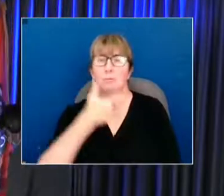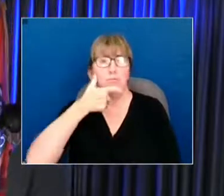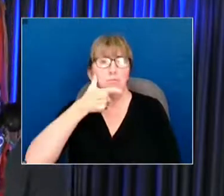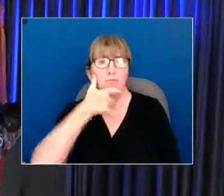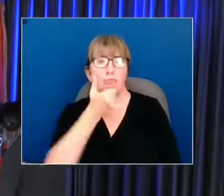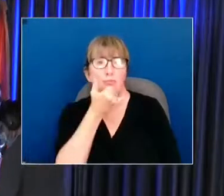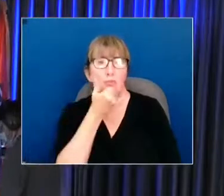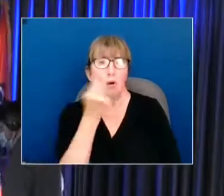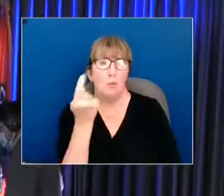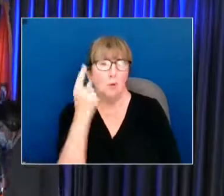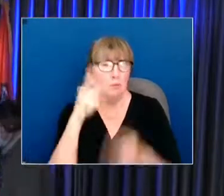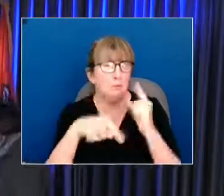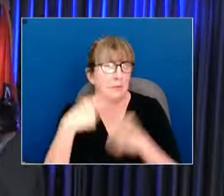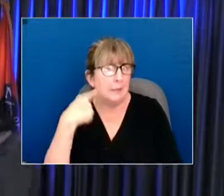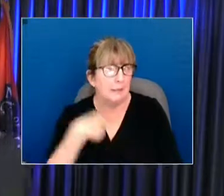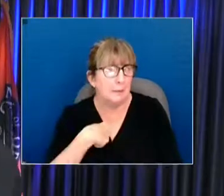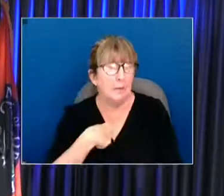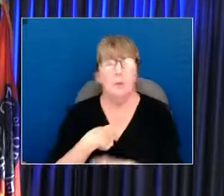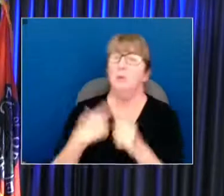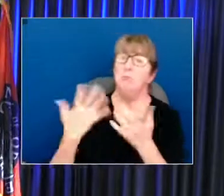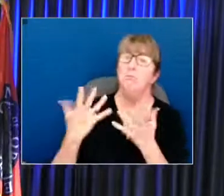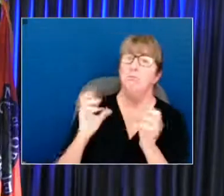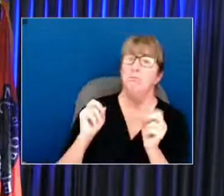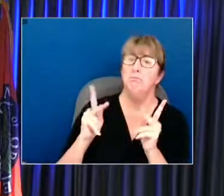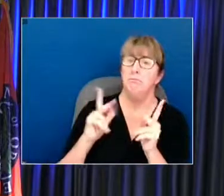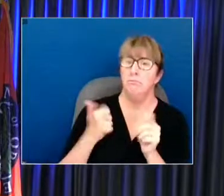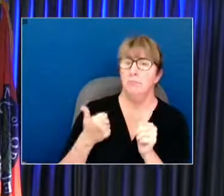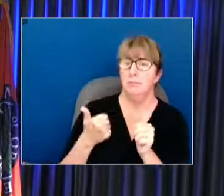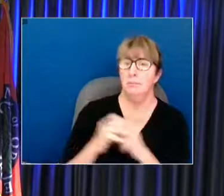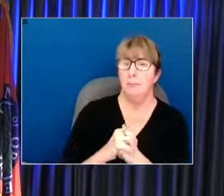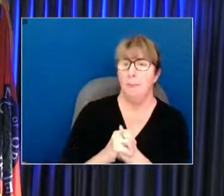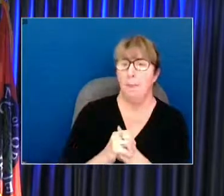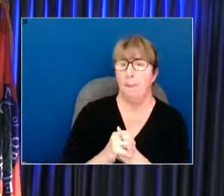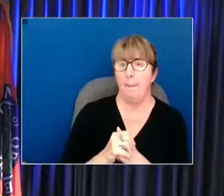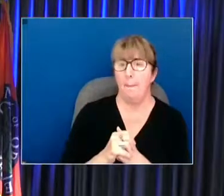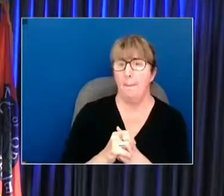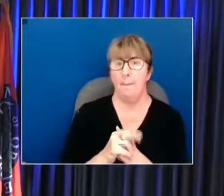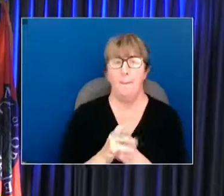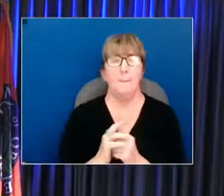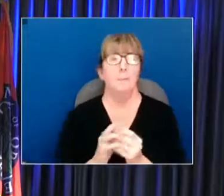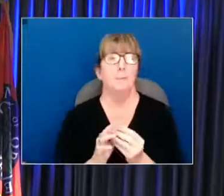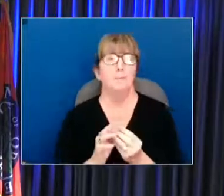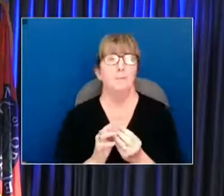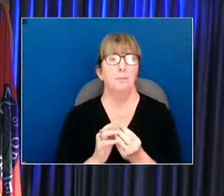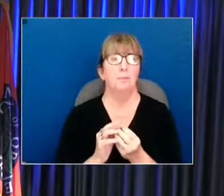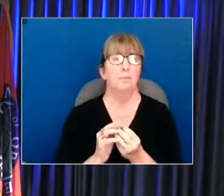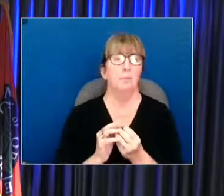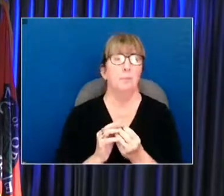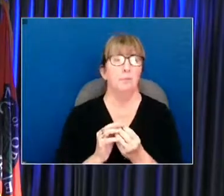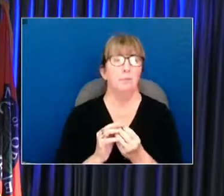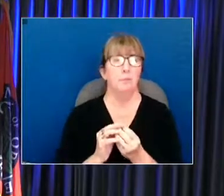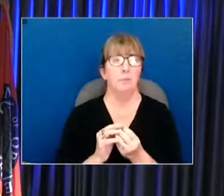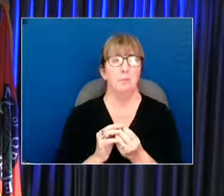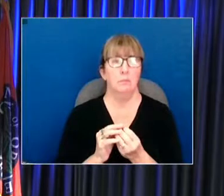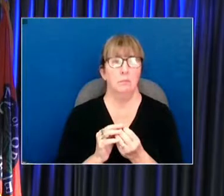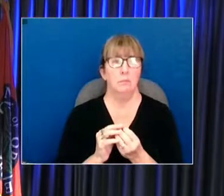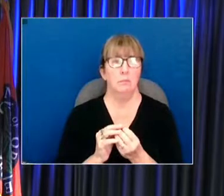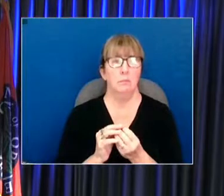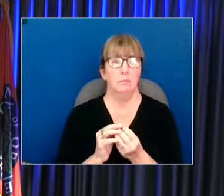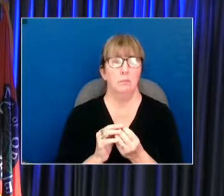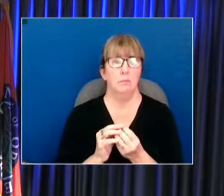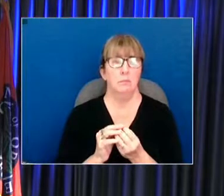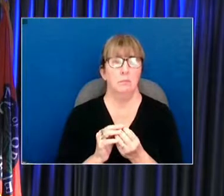The lighting will have to be readjusted or something. Yeah. You guys need to But figure you it know, out now. with the spreaders, right, they don't always have to be